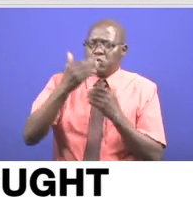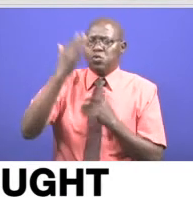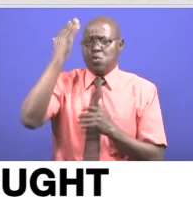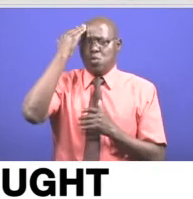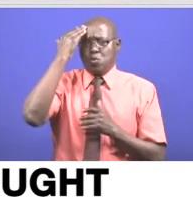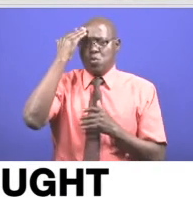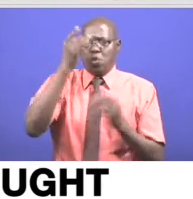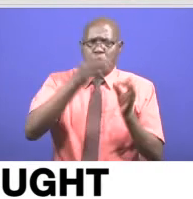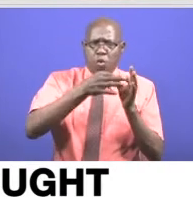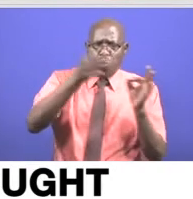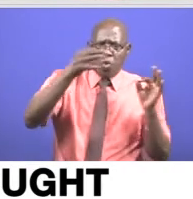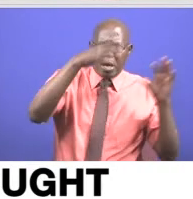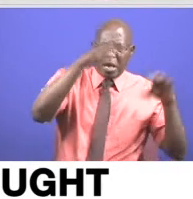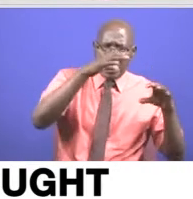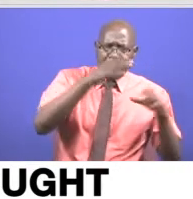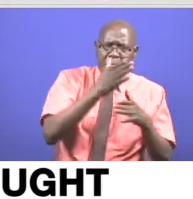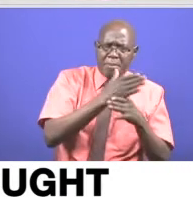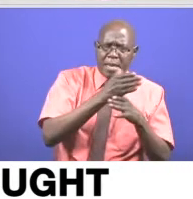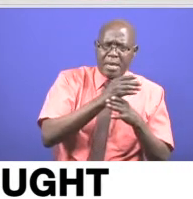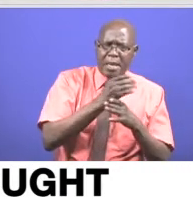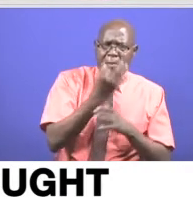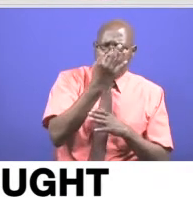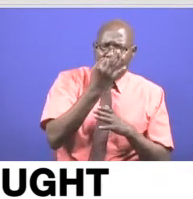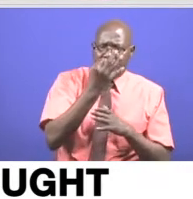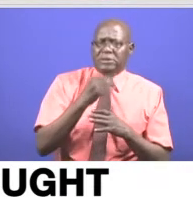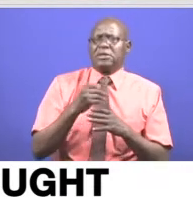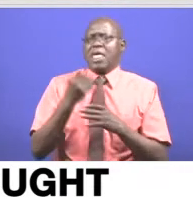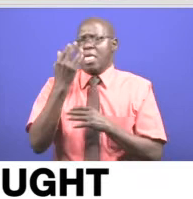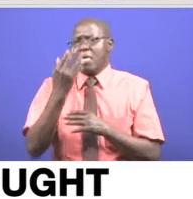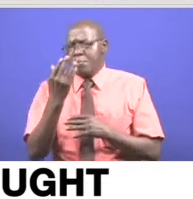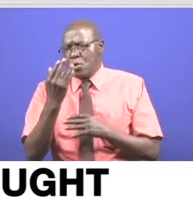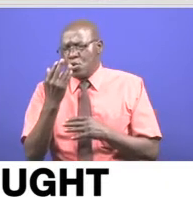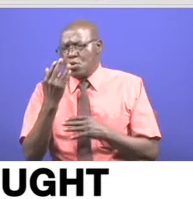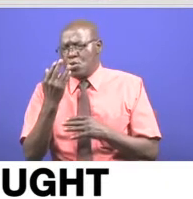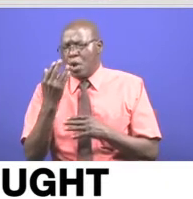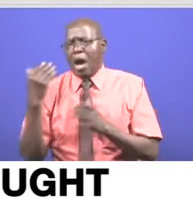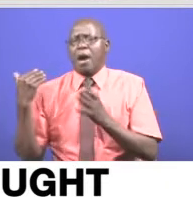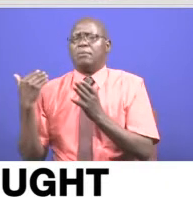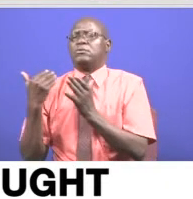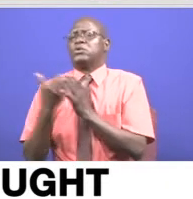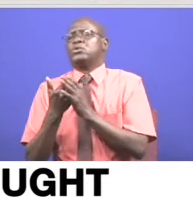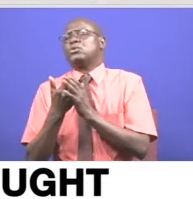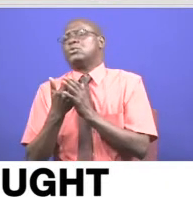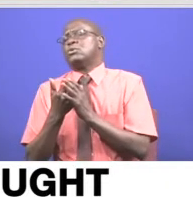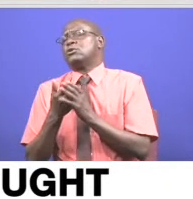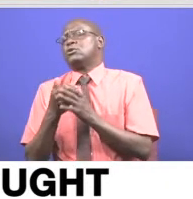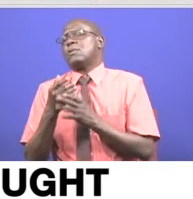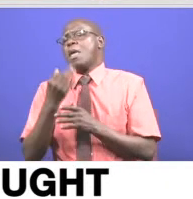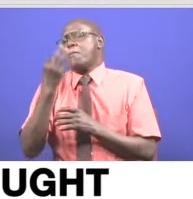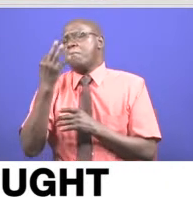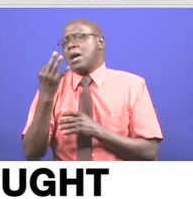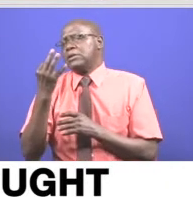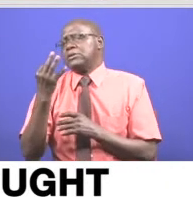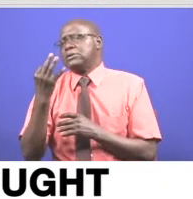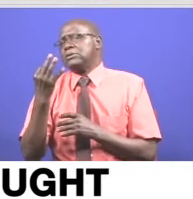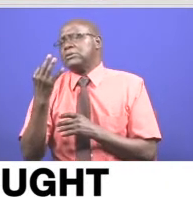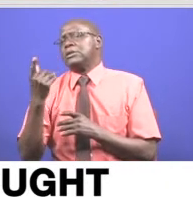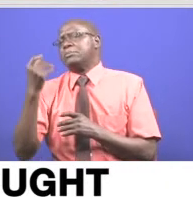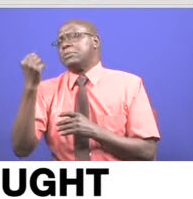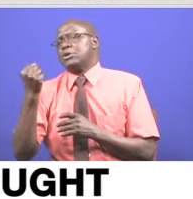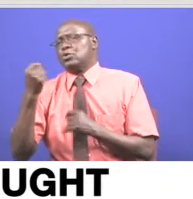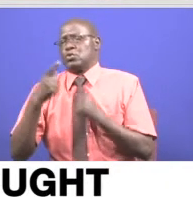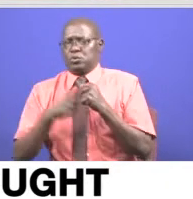between mid-March, the entire April, going on to April, March, and even May, June.